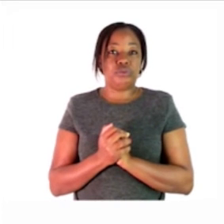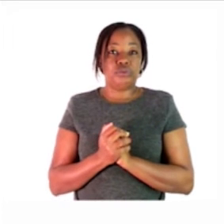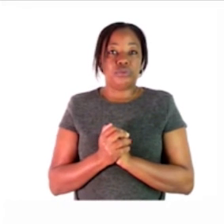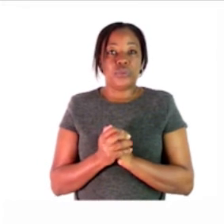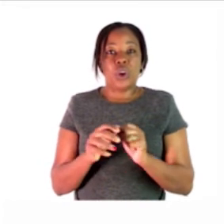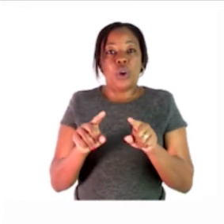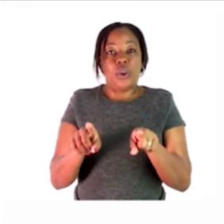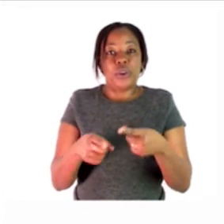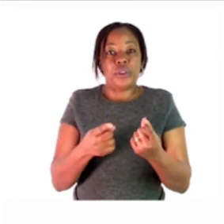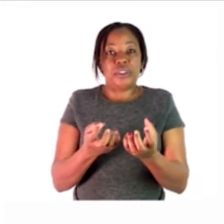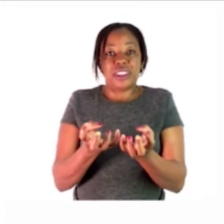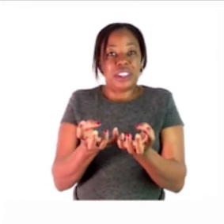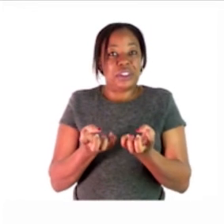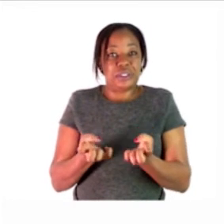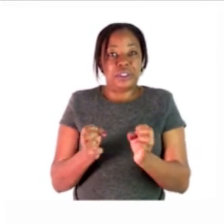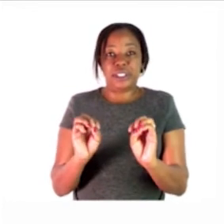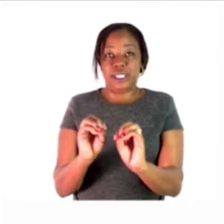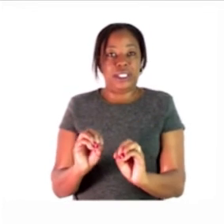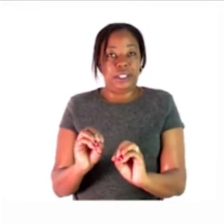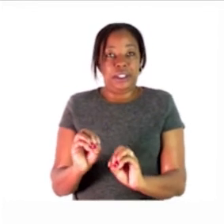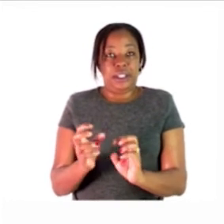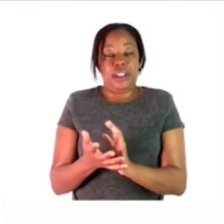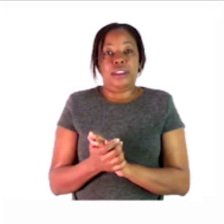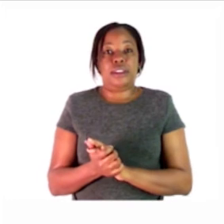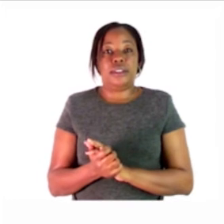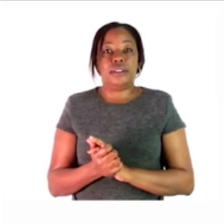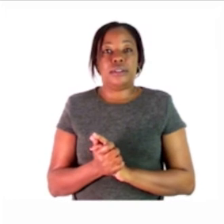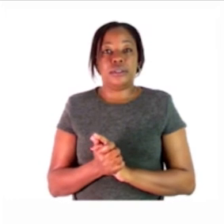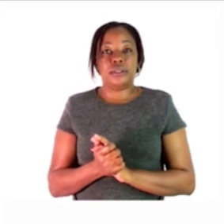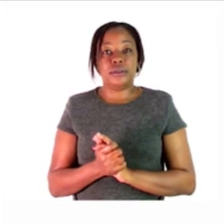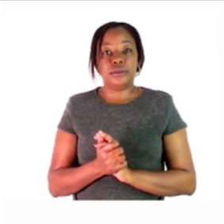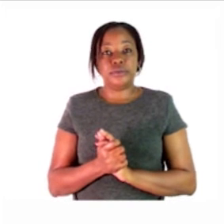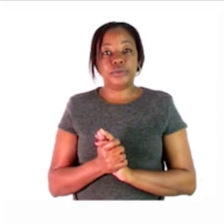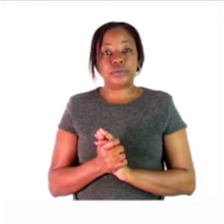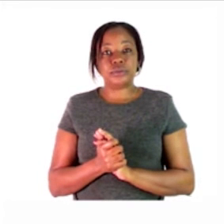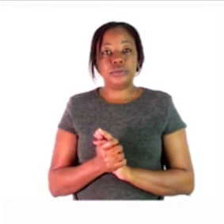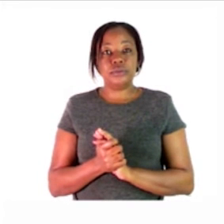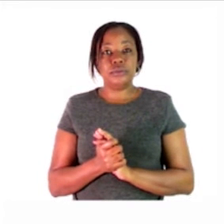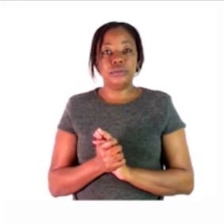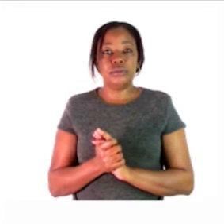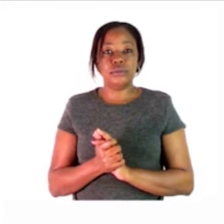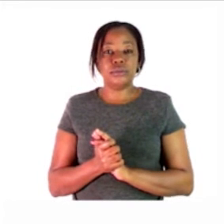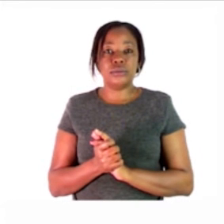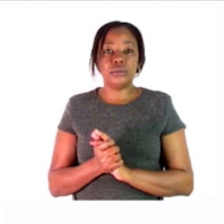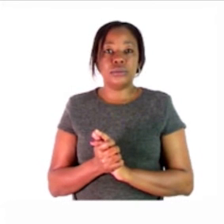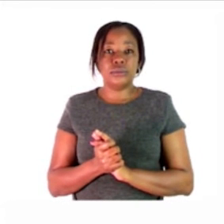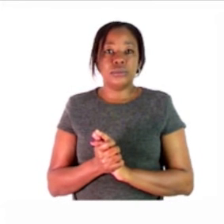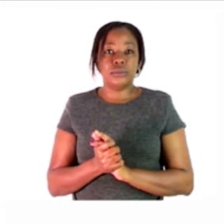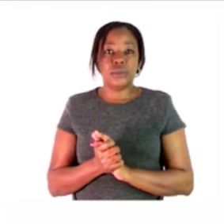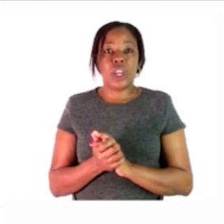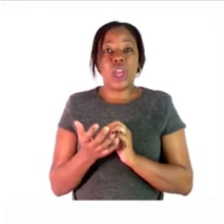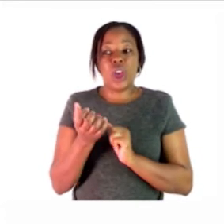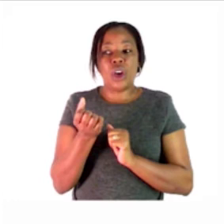me give you an example of how to use a some. You have some butter on your chin. I'm telling someone, you have some butter on your